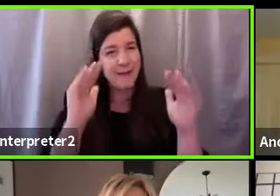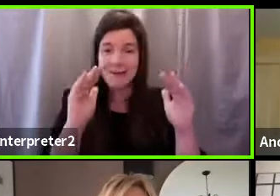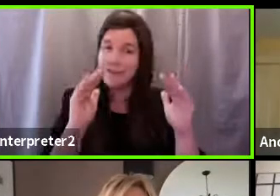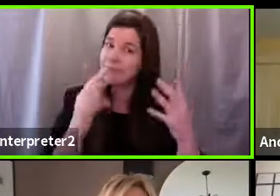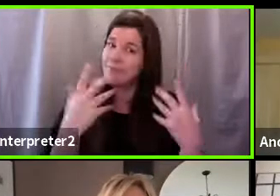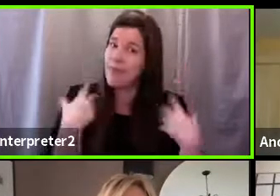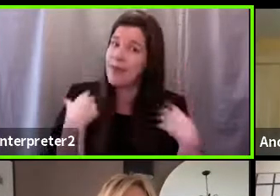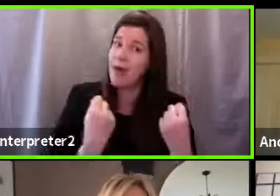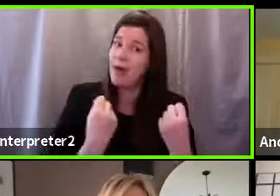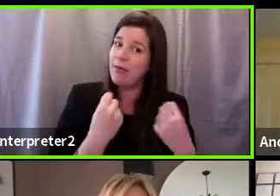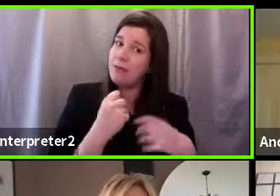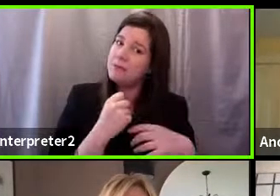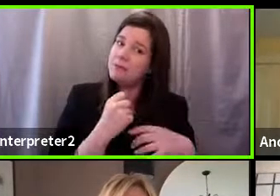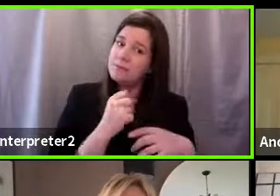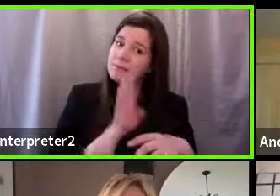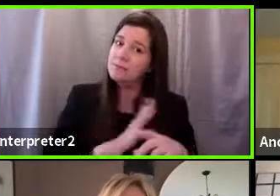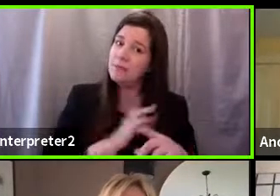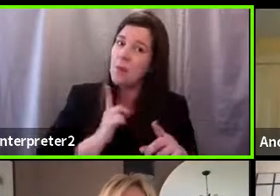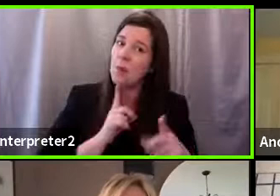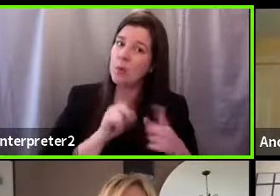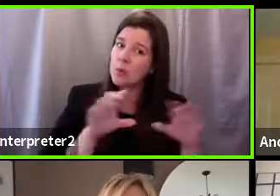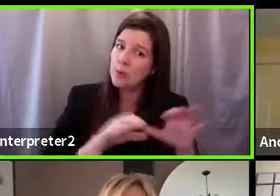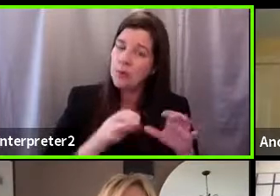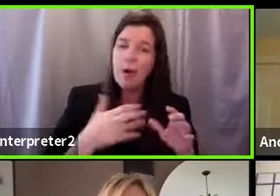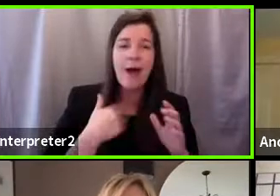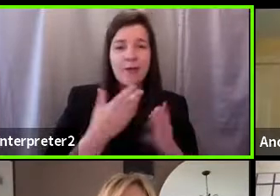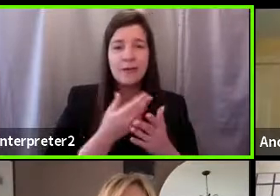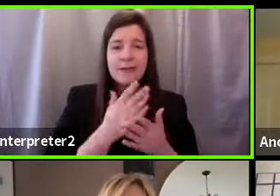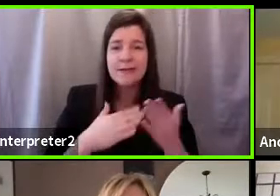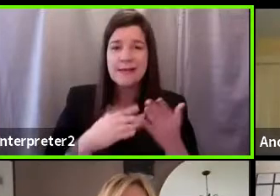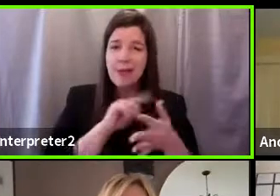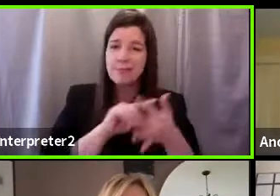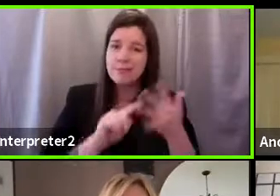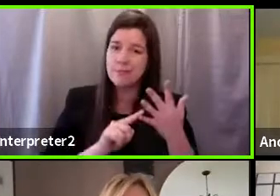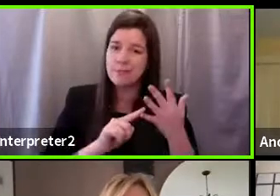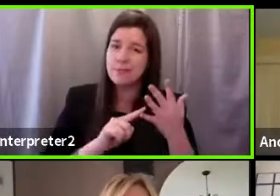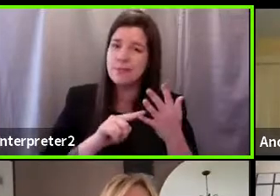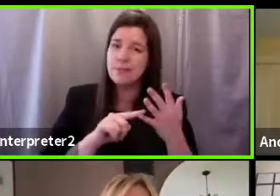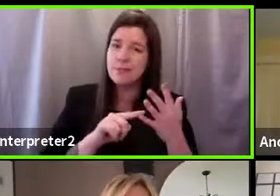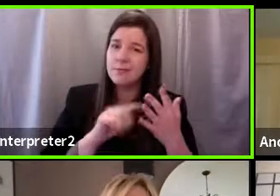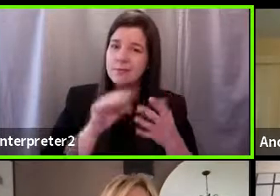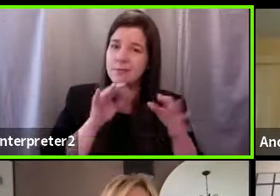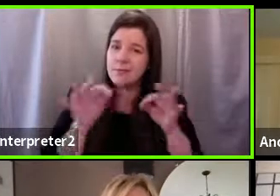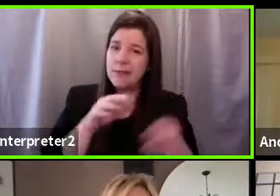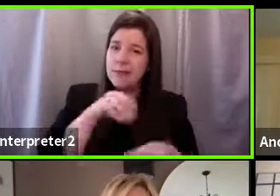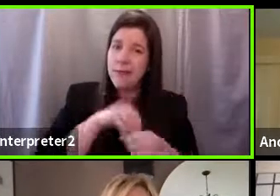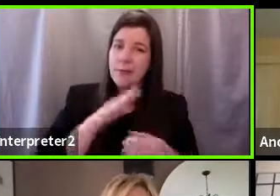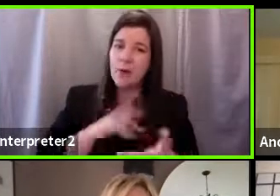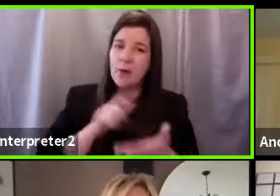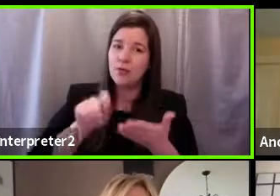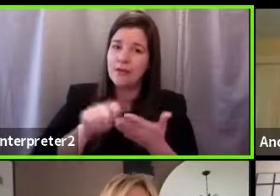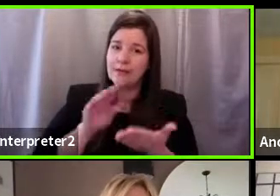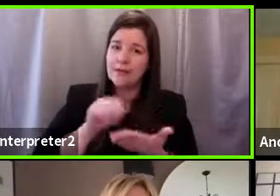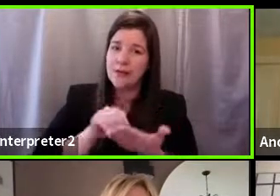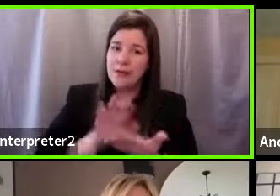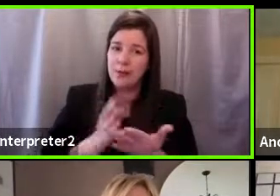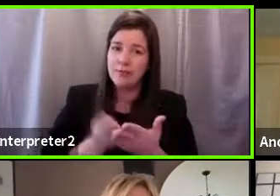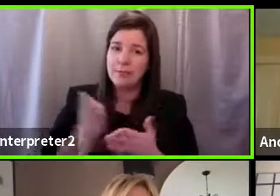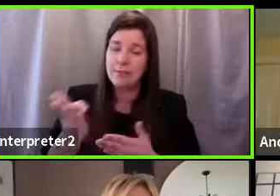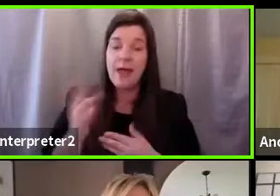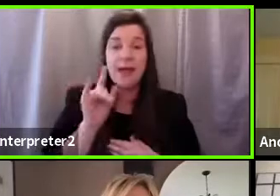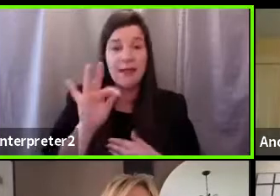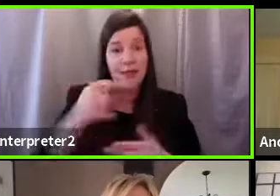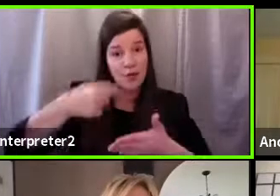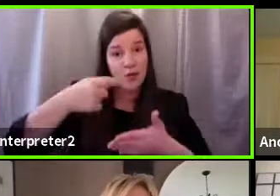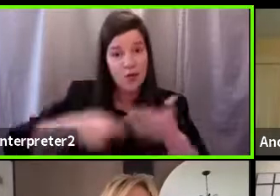able to do. I've got some examples in my testimony. If there is a cost associated with an IT systems upgrade, we would hope that that would